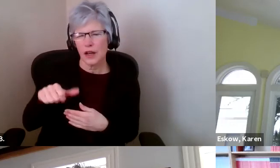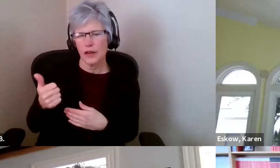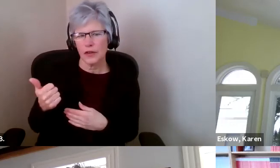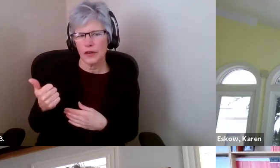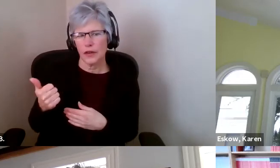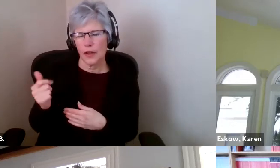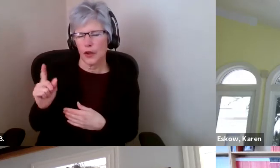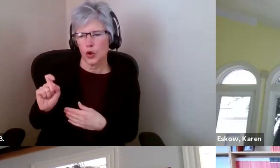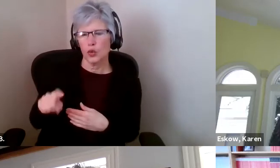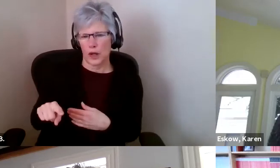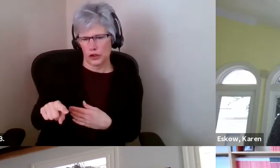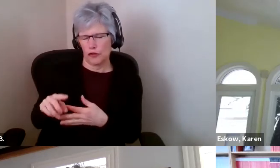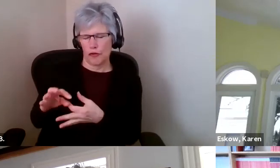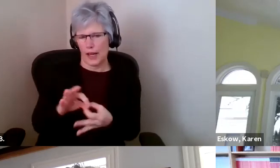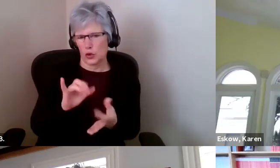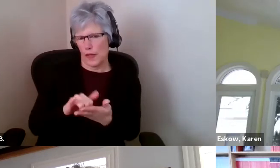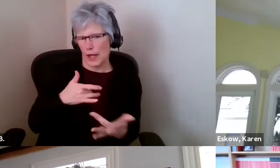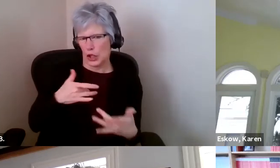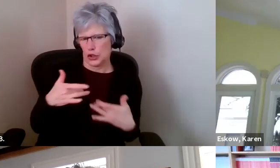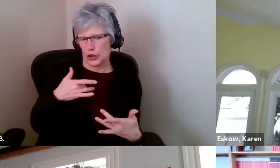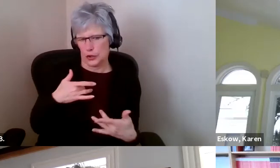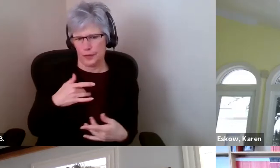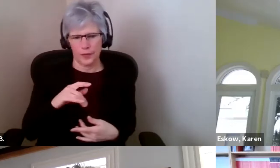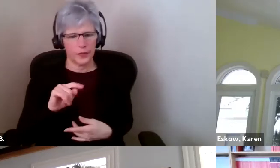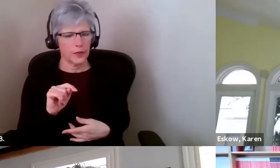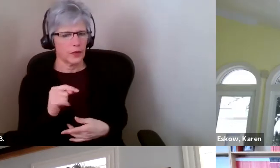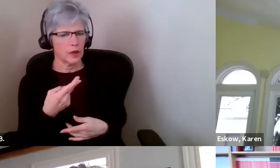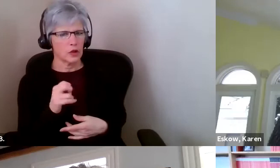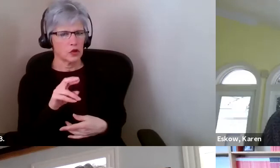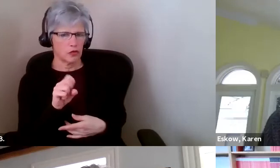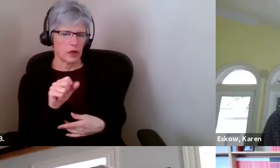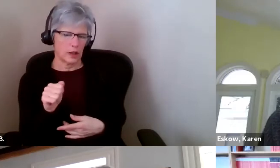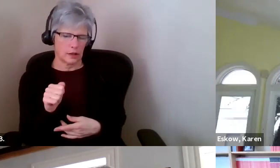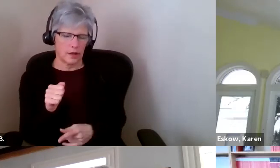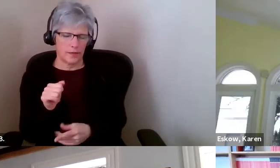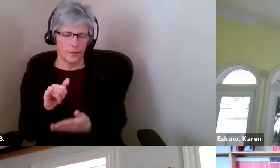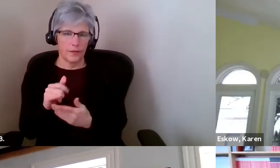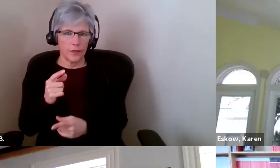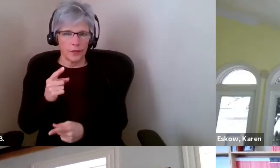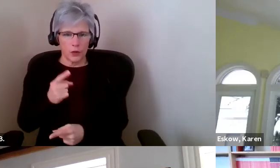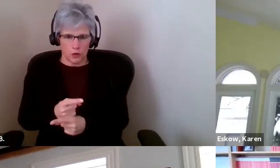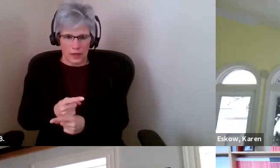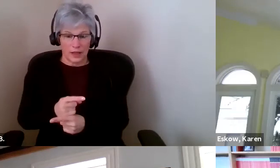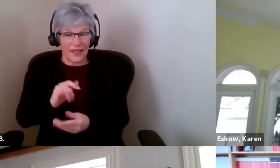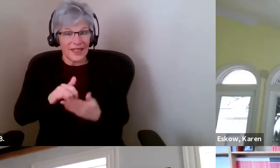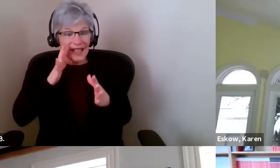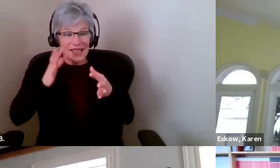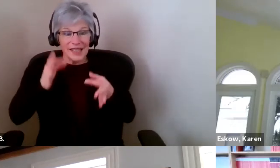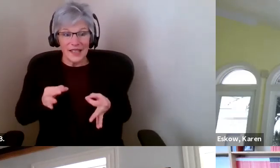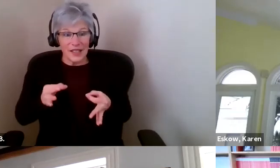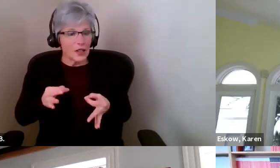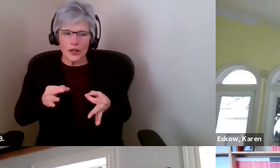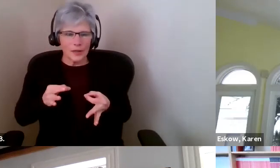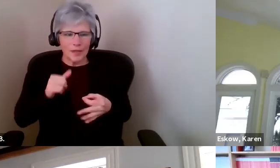that concern. So that is correct. When it comes to something like this, that is not a decision that I can make or we can